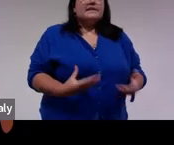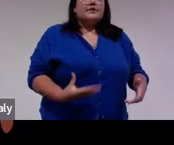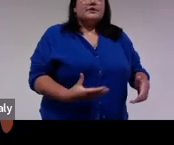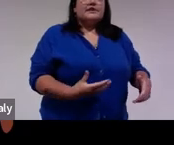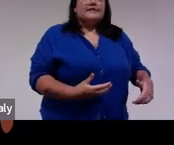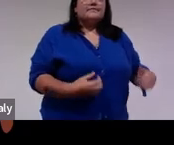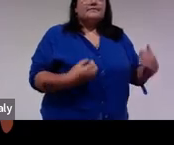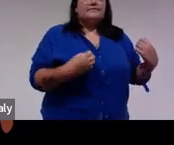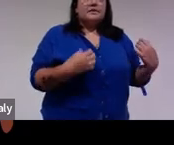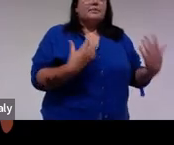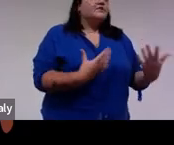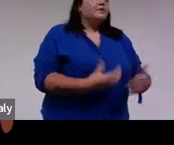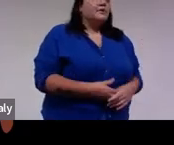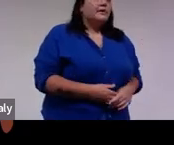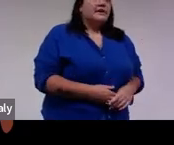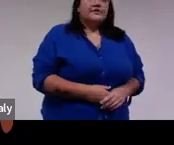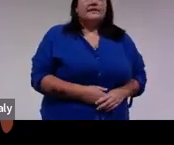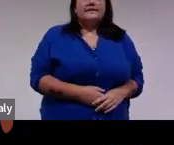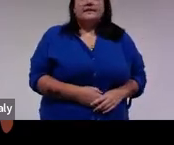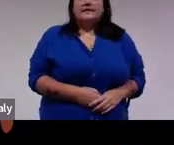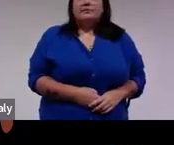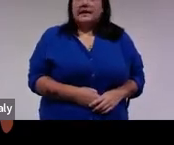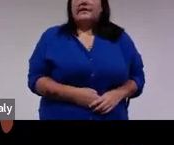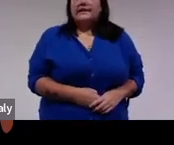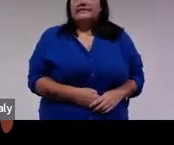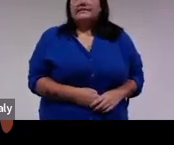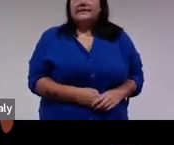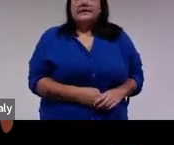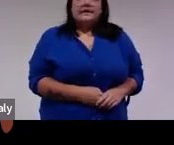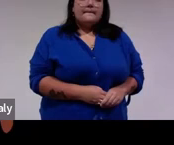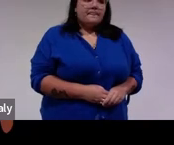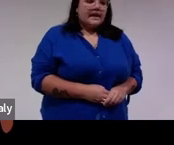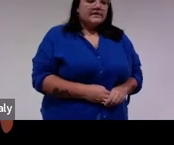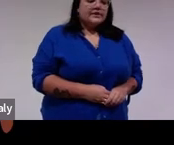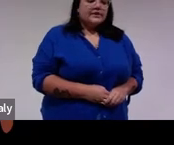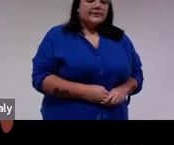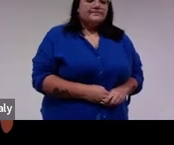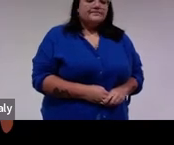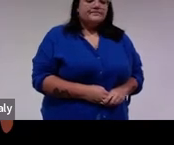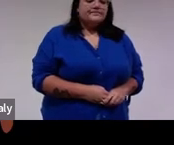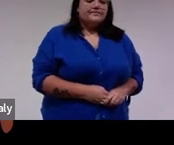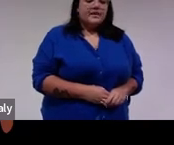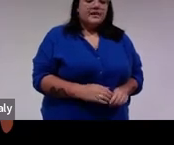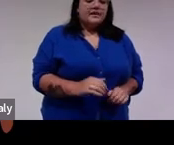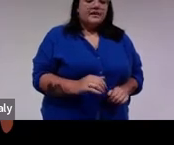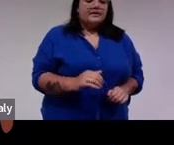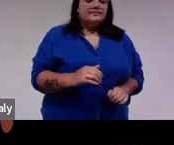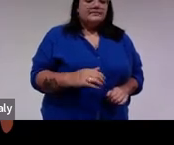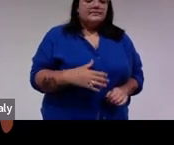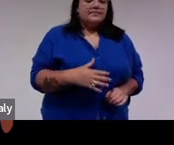that means acknowledging the Bundjalung and Worimi histories that we carry. And so